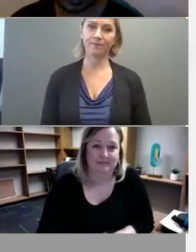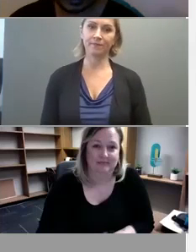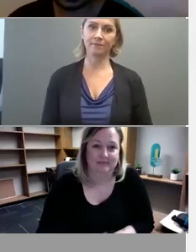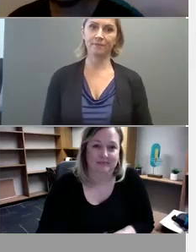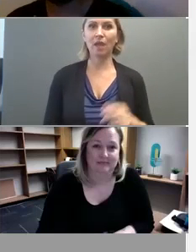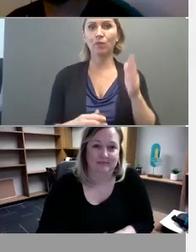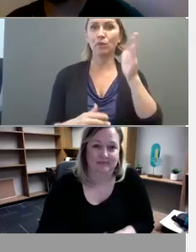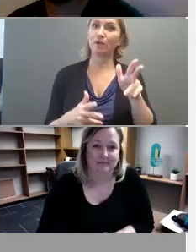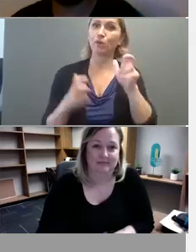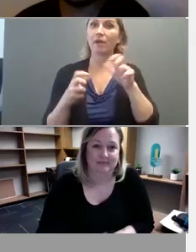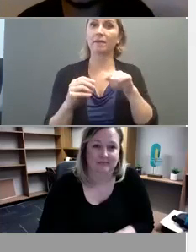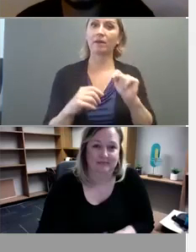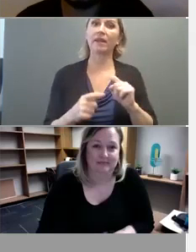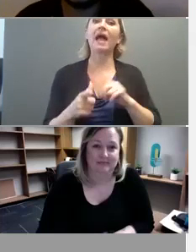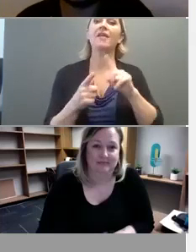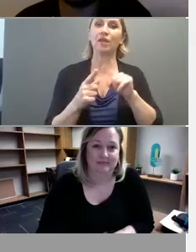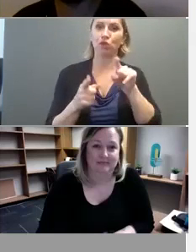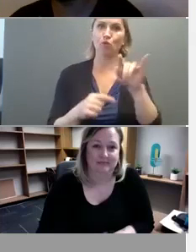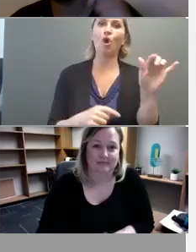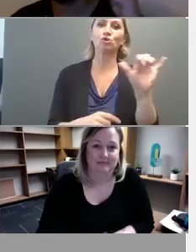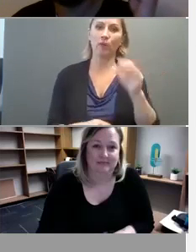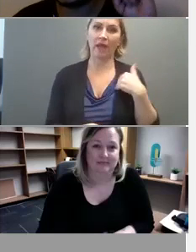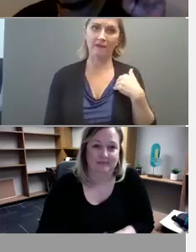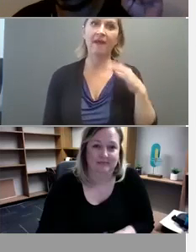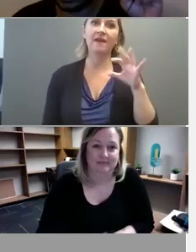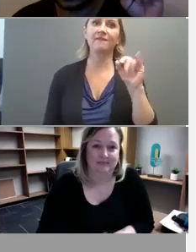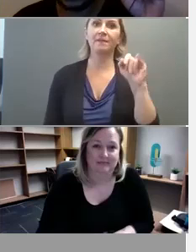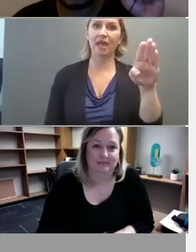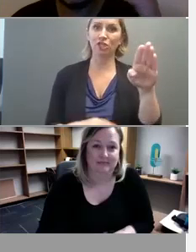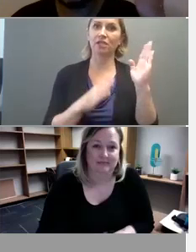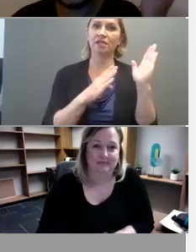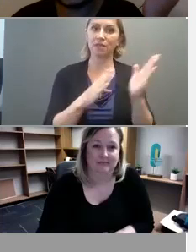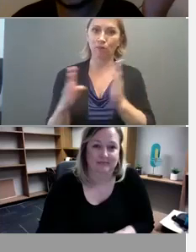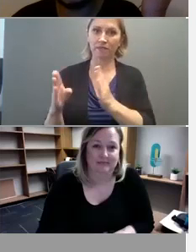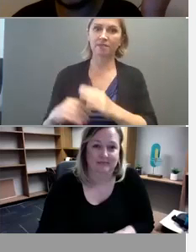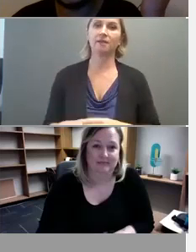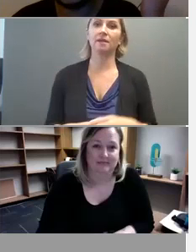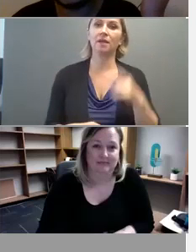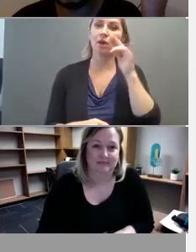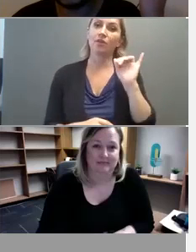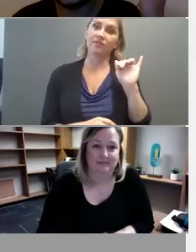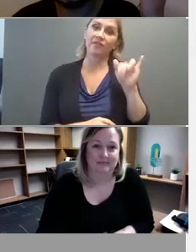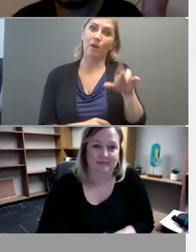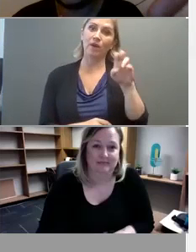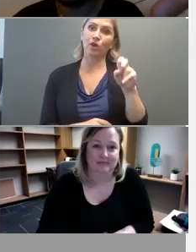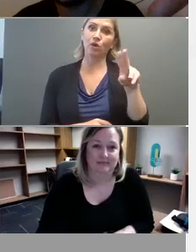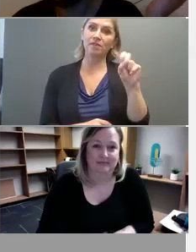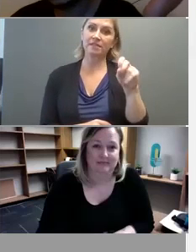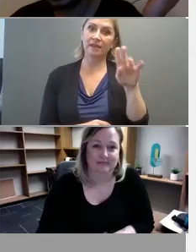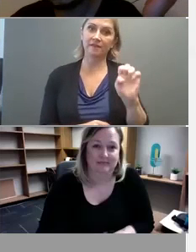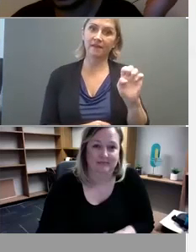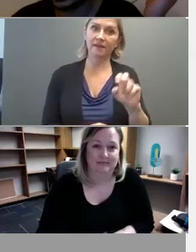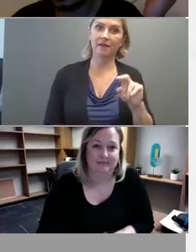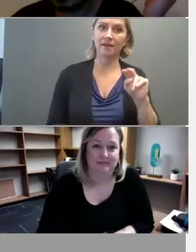this. And then you also have the Fibonacci sequence for the recursive method, right? Where essentially we are returning Fibonacci of n minus